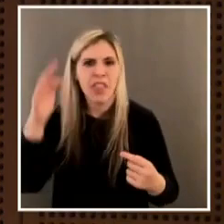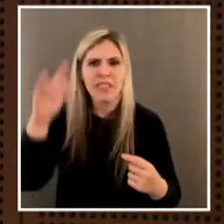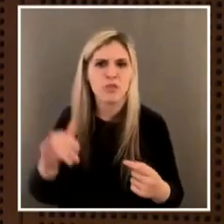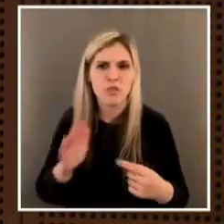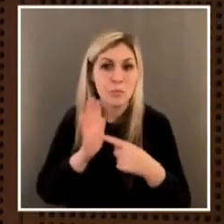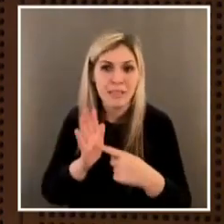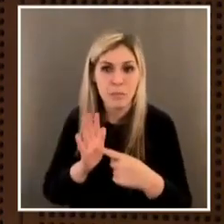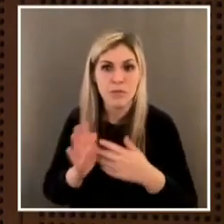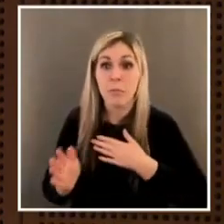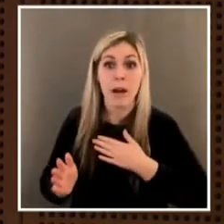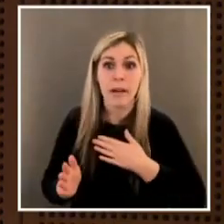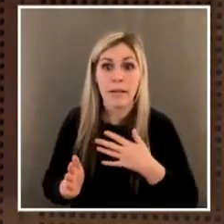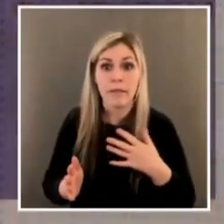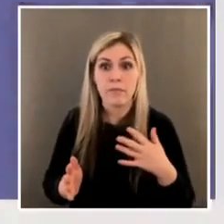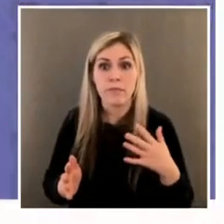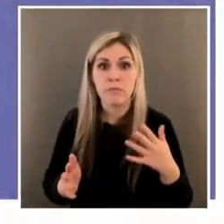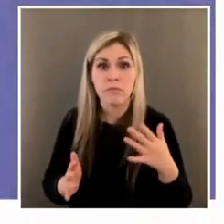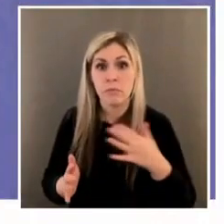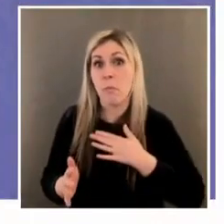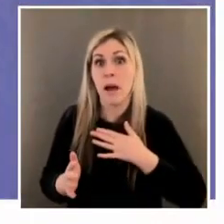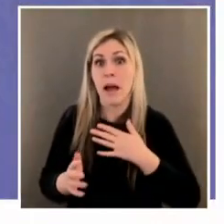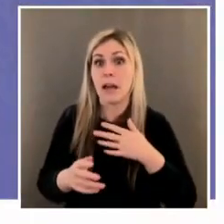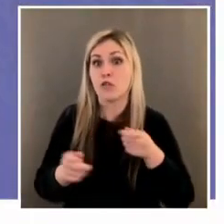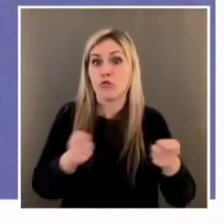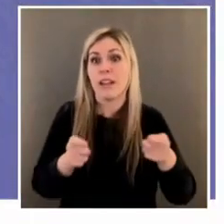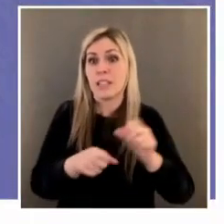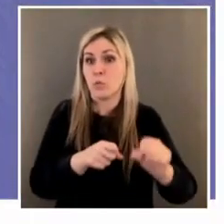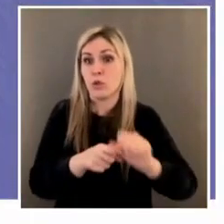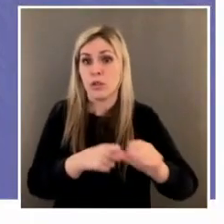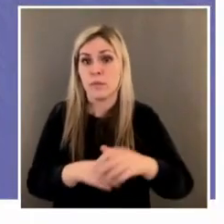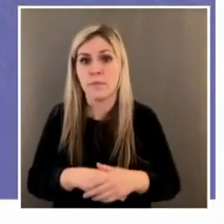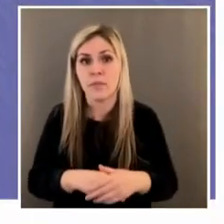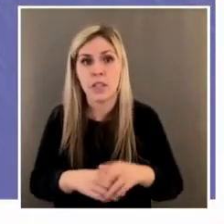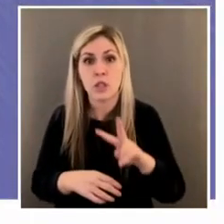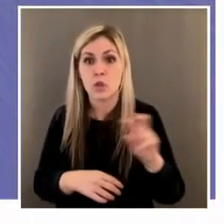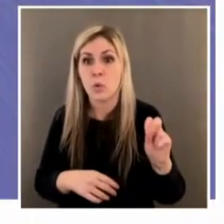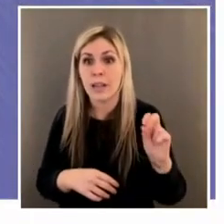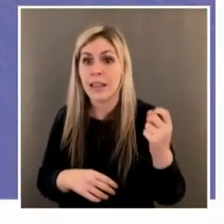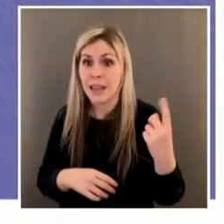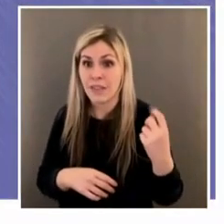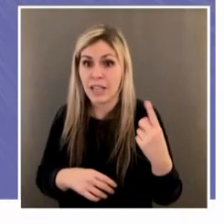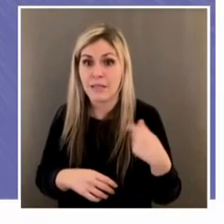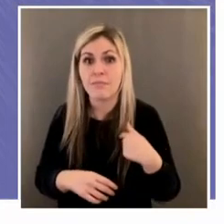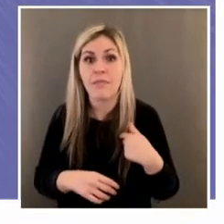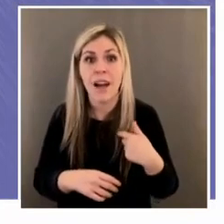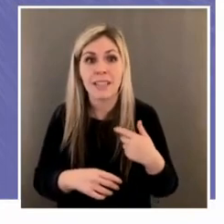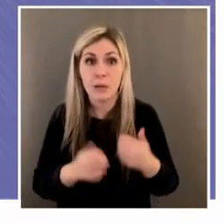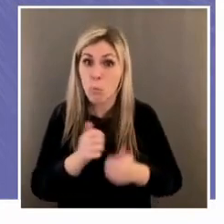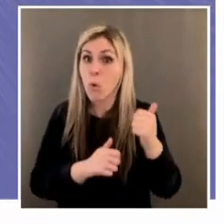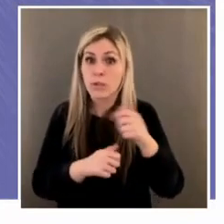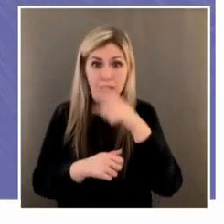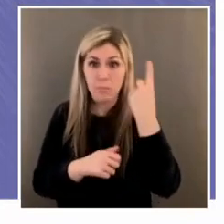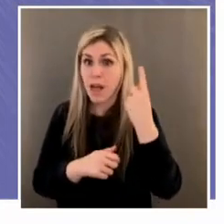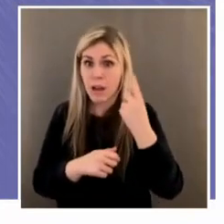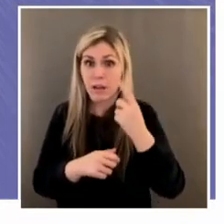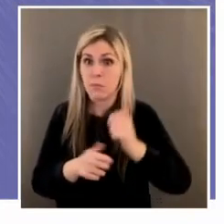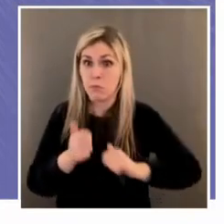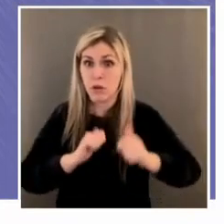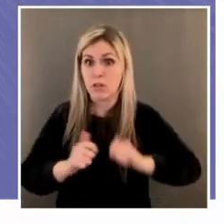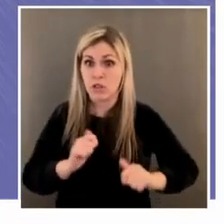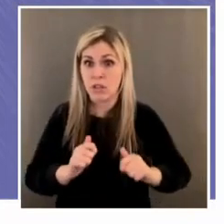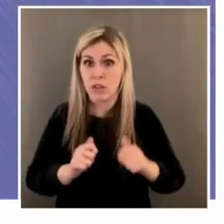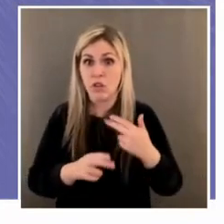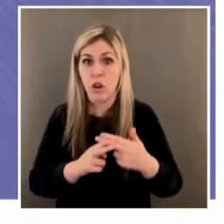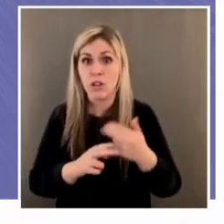of my directing work. In 2011, I did a primarily black production of All